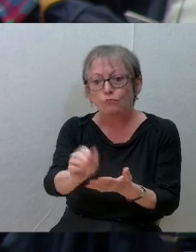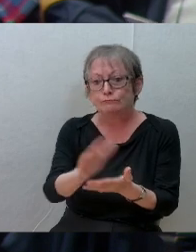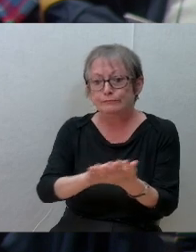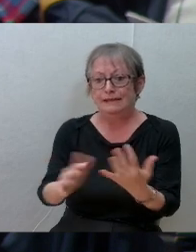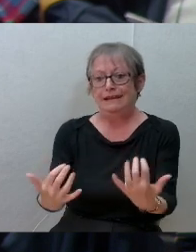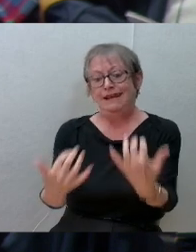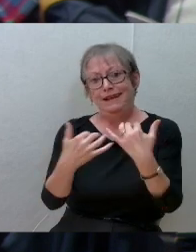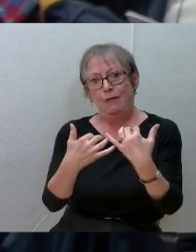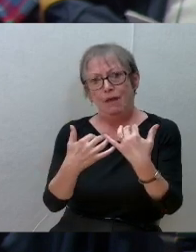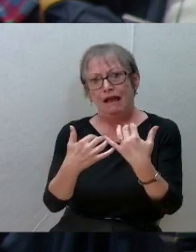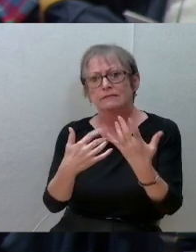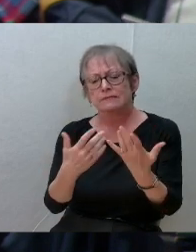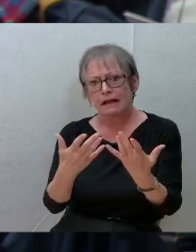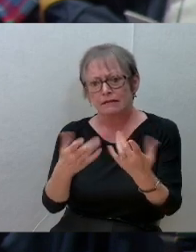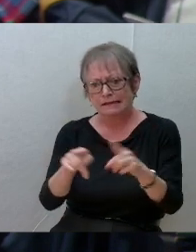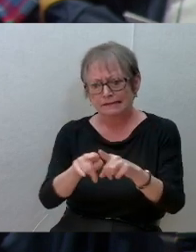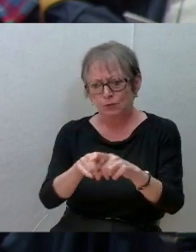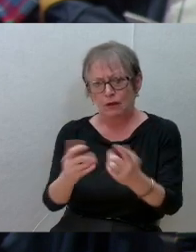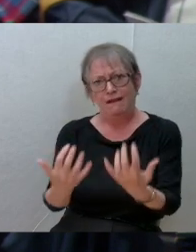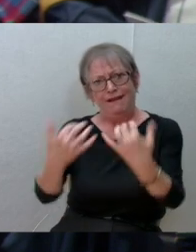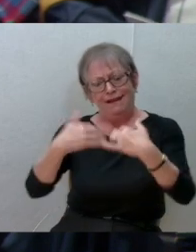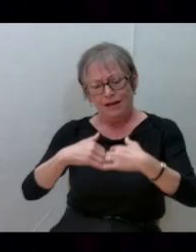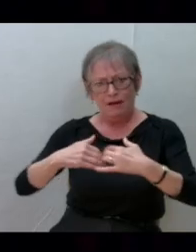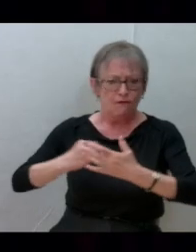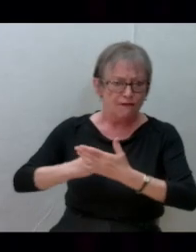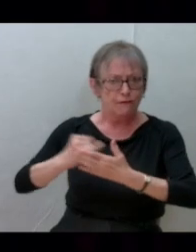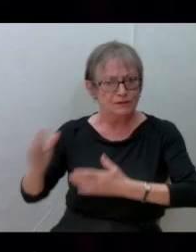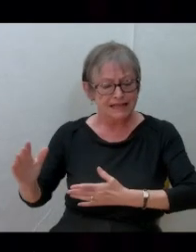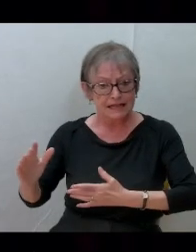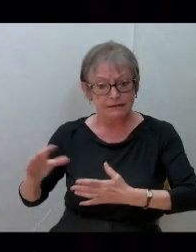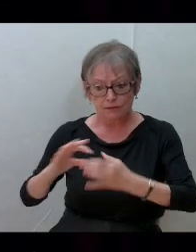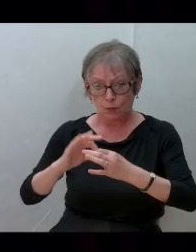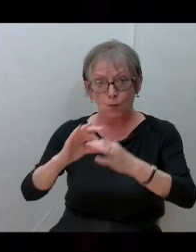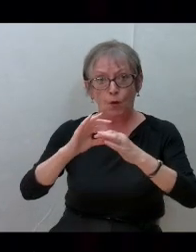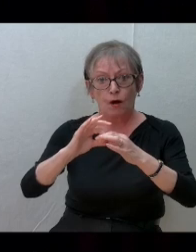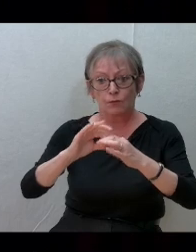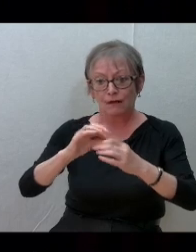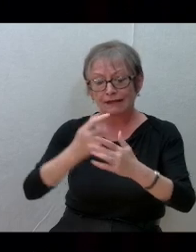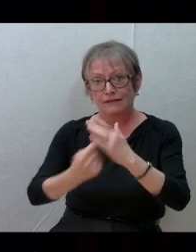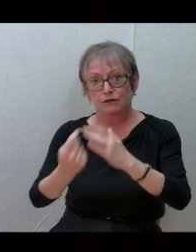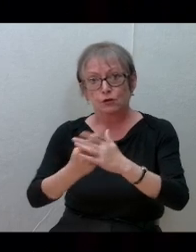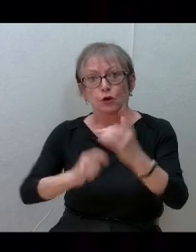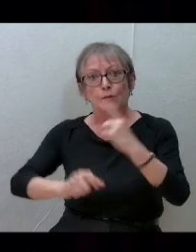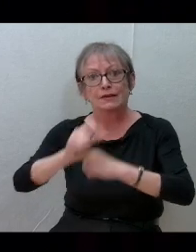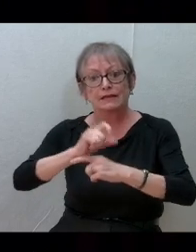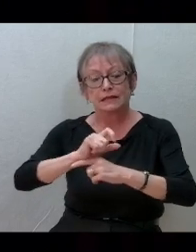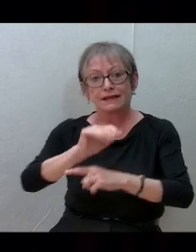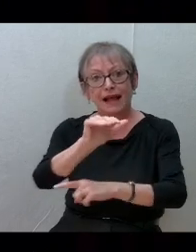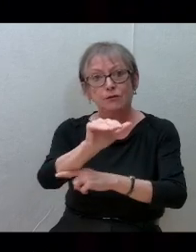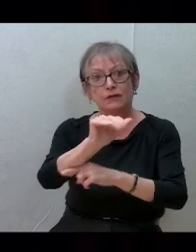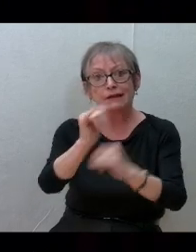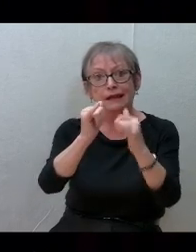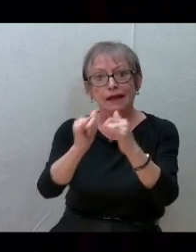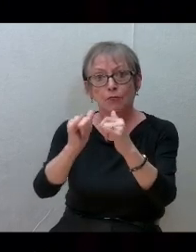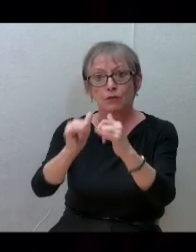and asylum-seeking students, and seeking to work with individuals and communities beyond the campus to promote